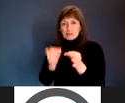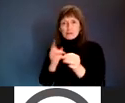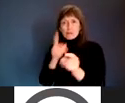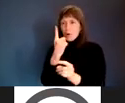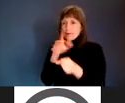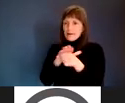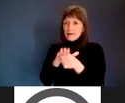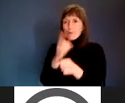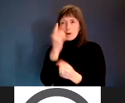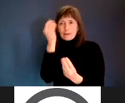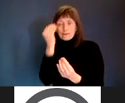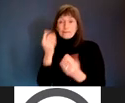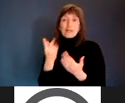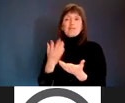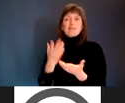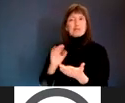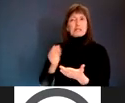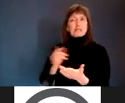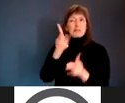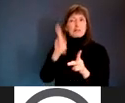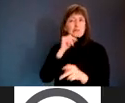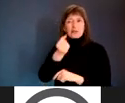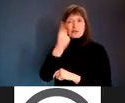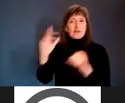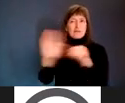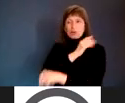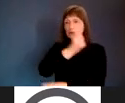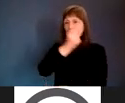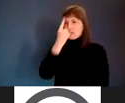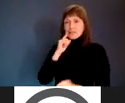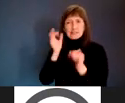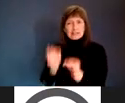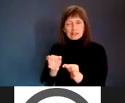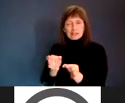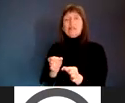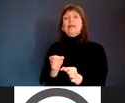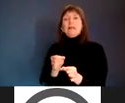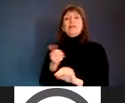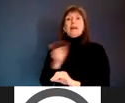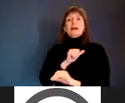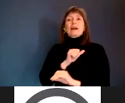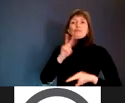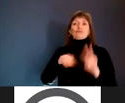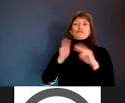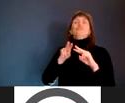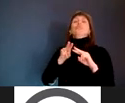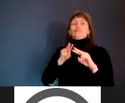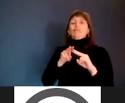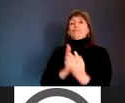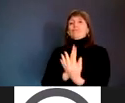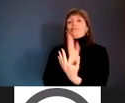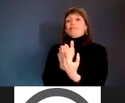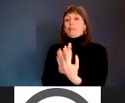that suggests an adult, for example, maybe in need of protective intervention, and the assessment could proceed from there. It should also be noted that under